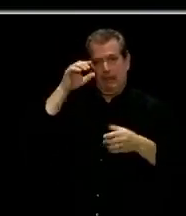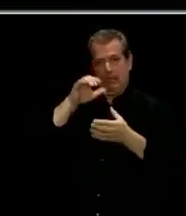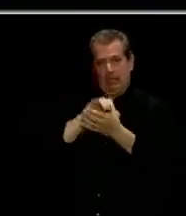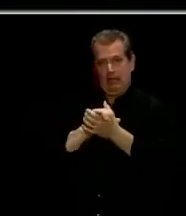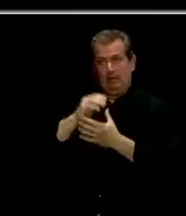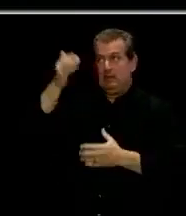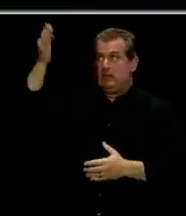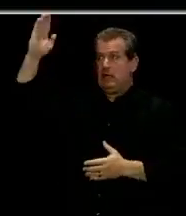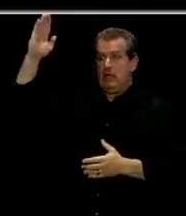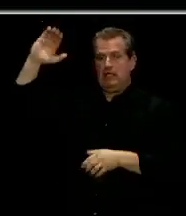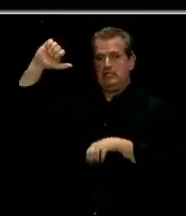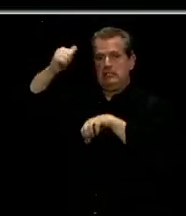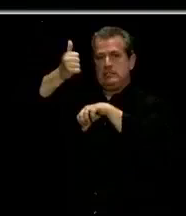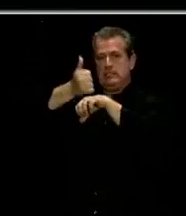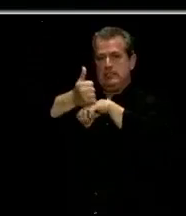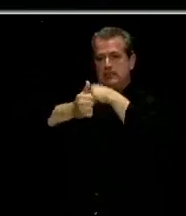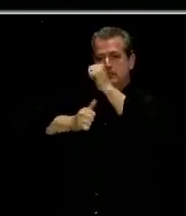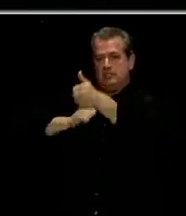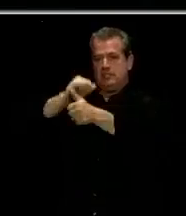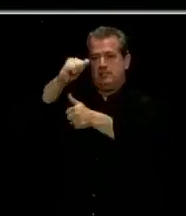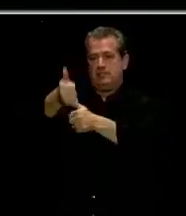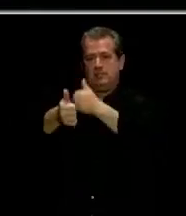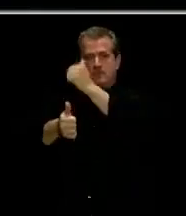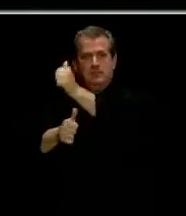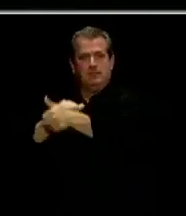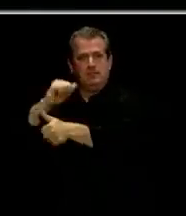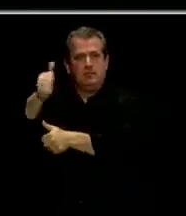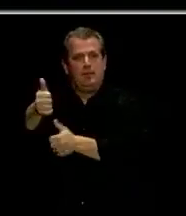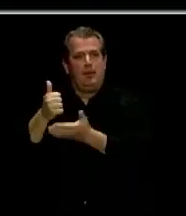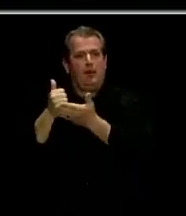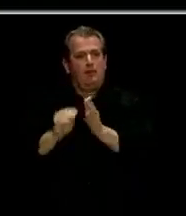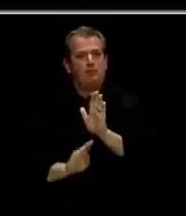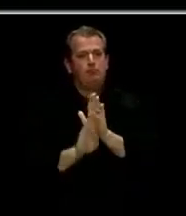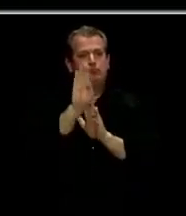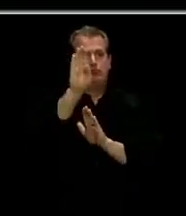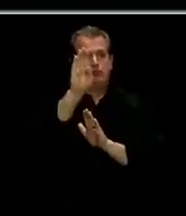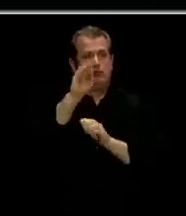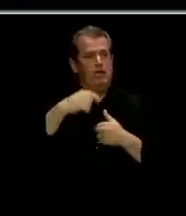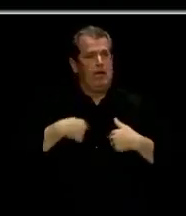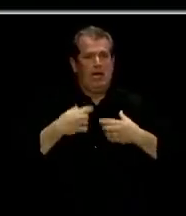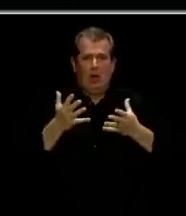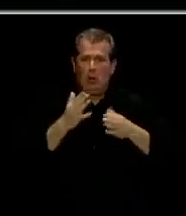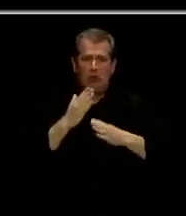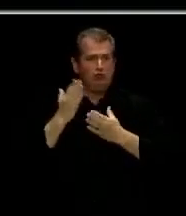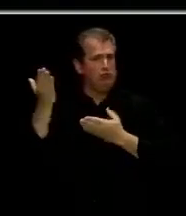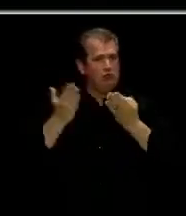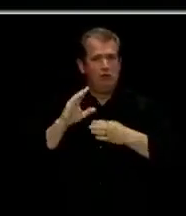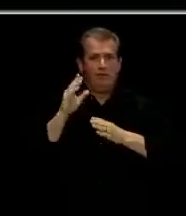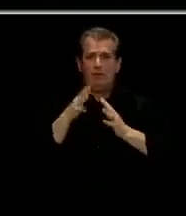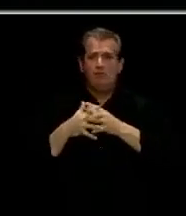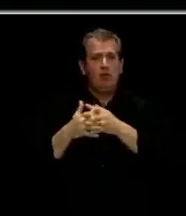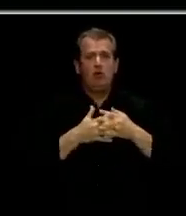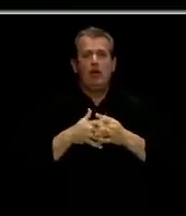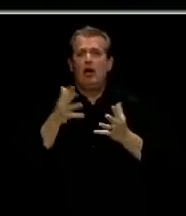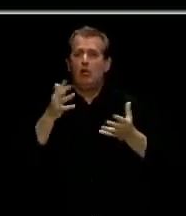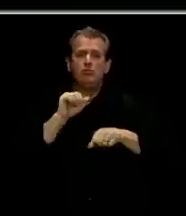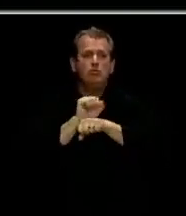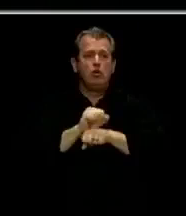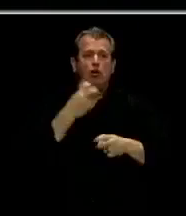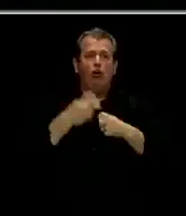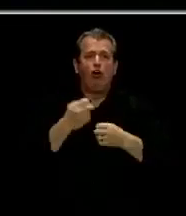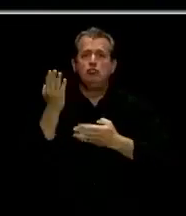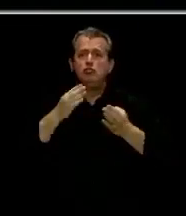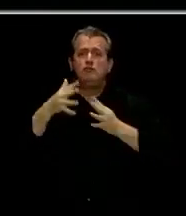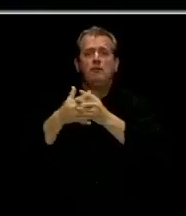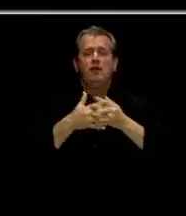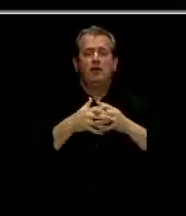to help you grow. All I ever wanted to be was a Green Beret, an operator, to serve our nation at the very point. But I